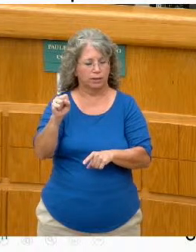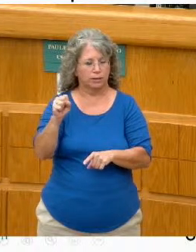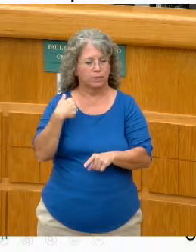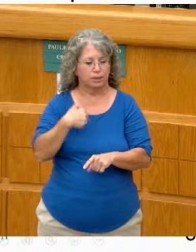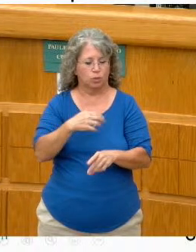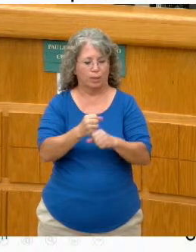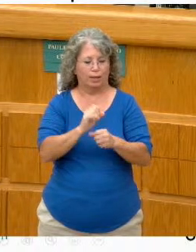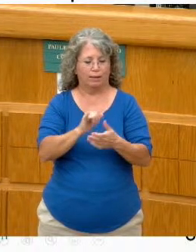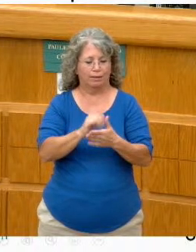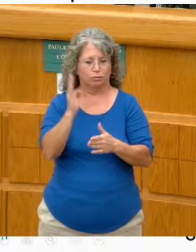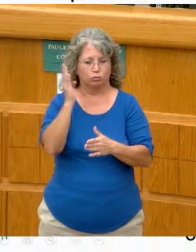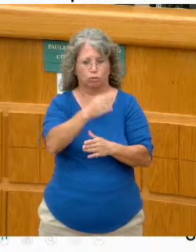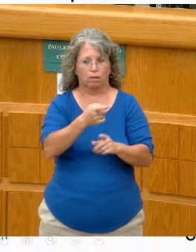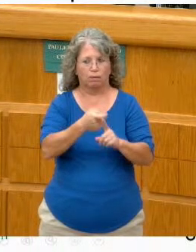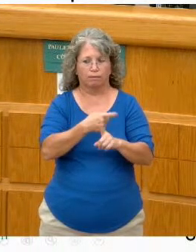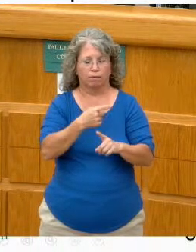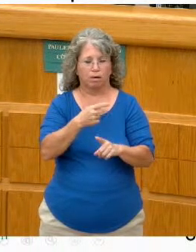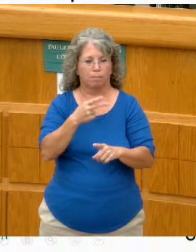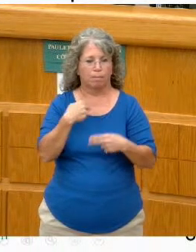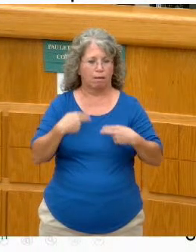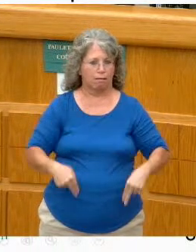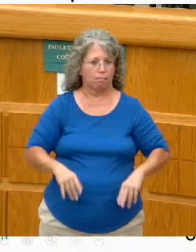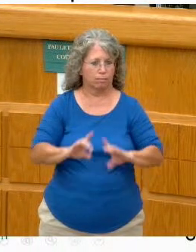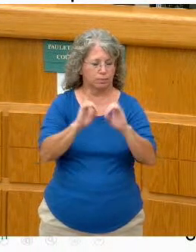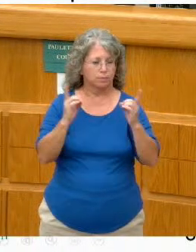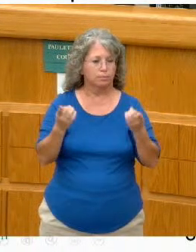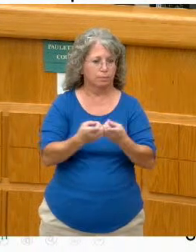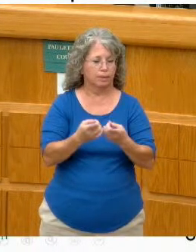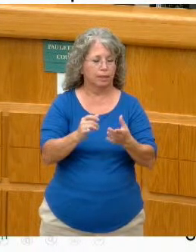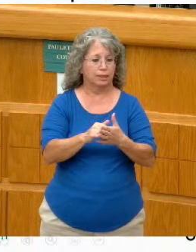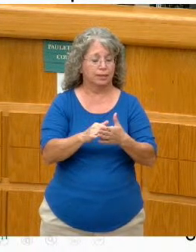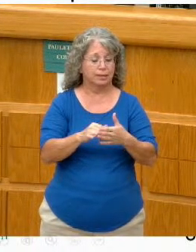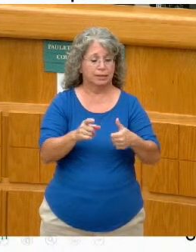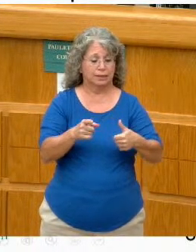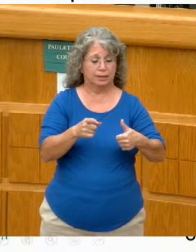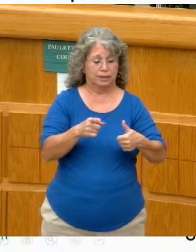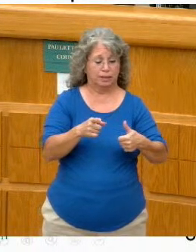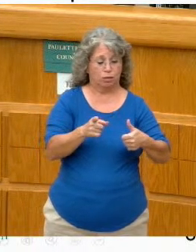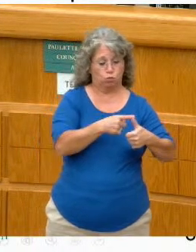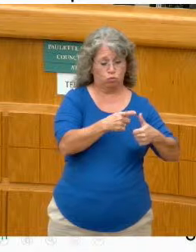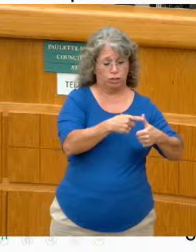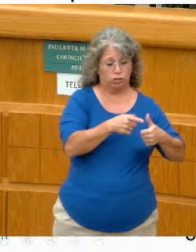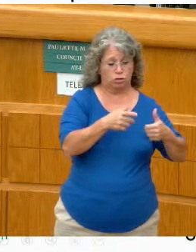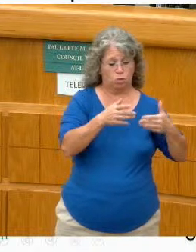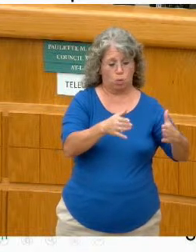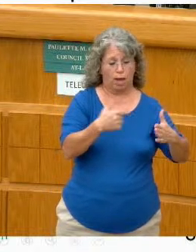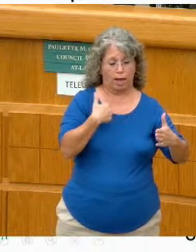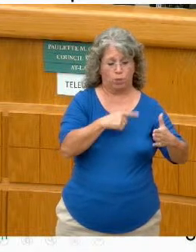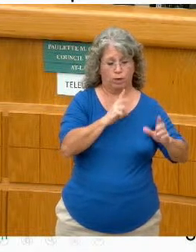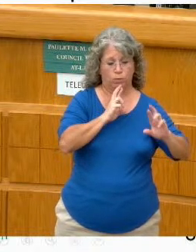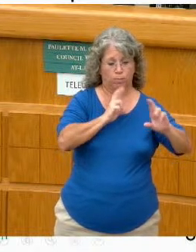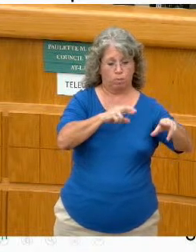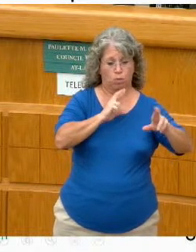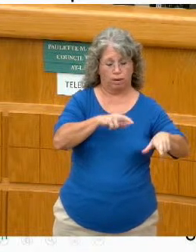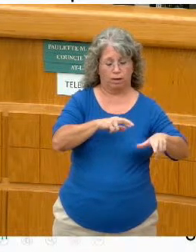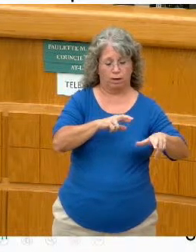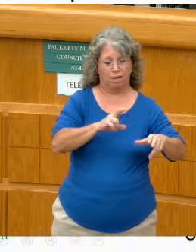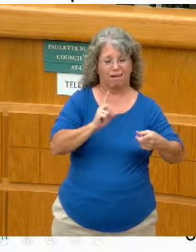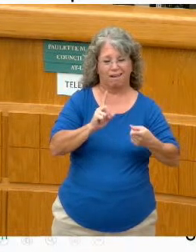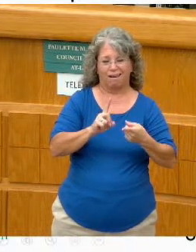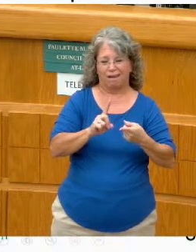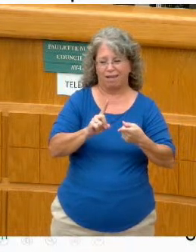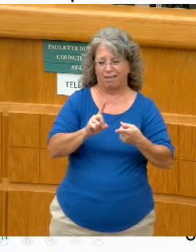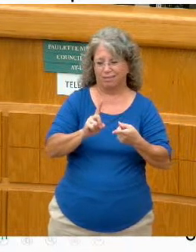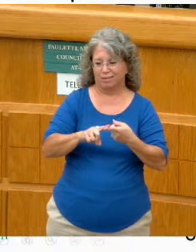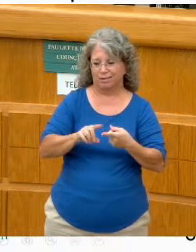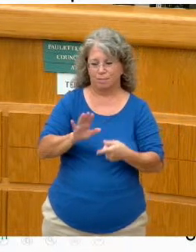health district. This is the original way that the data was reported up until maybe a month ago when we transitioned into this new way